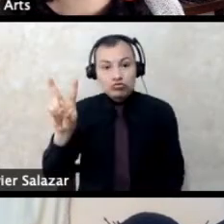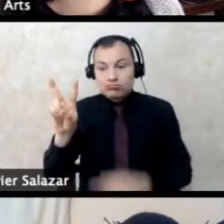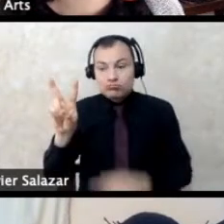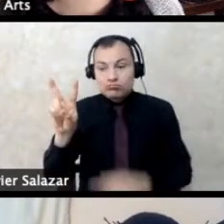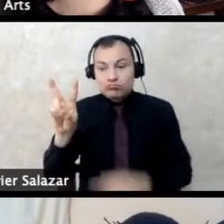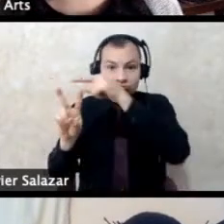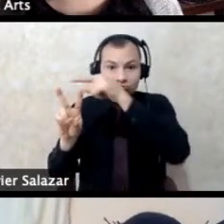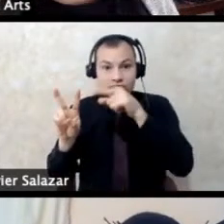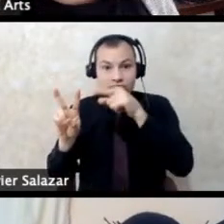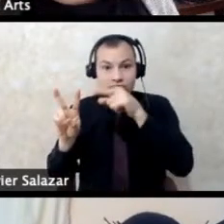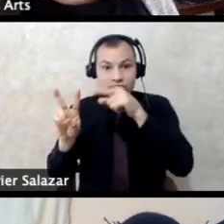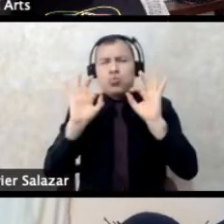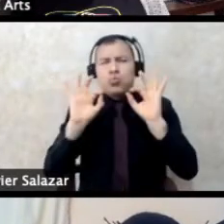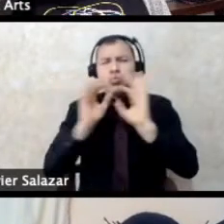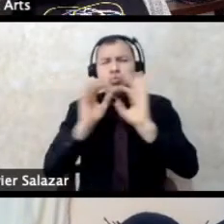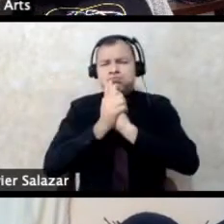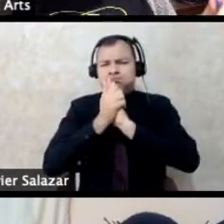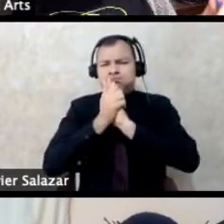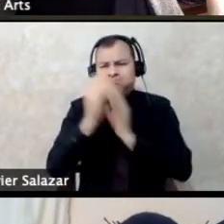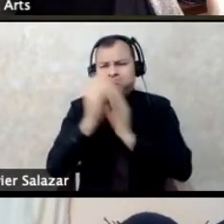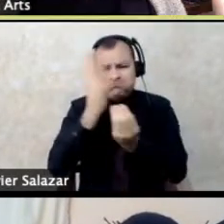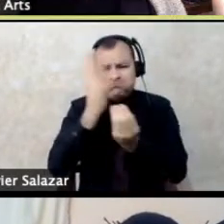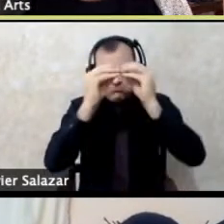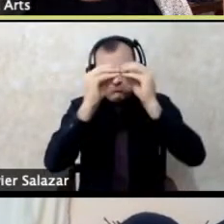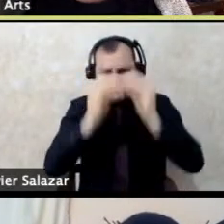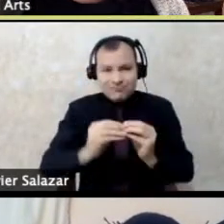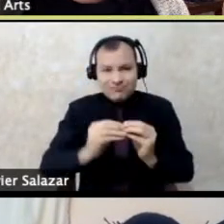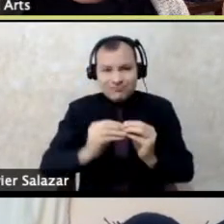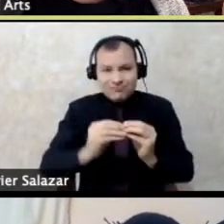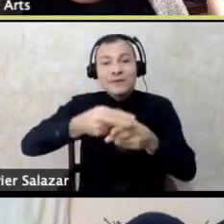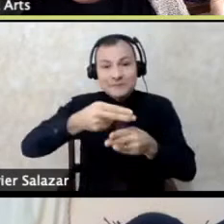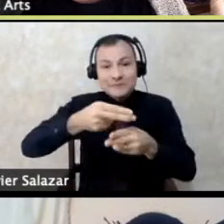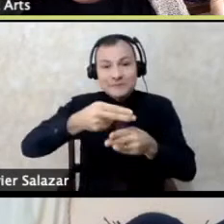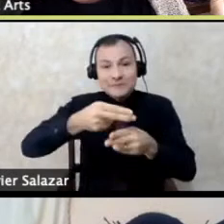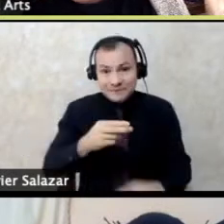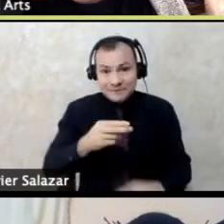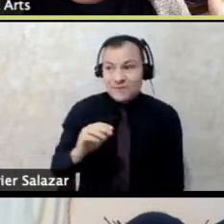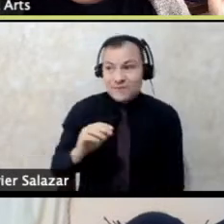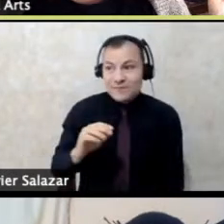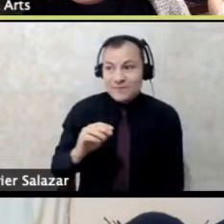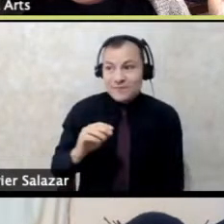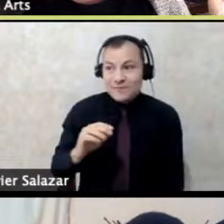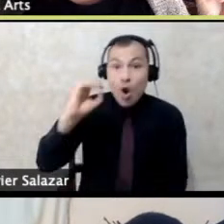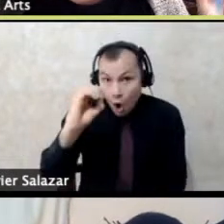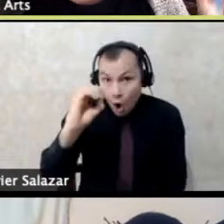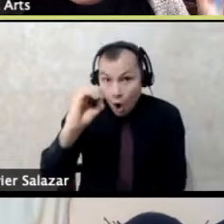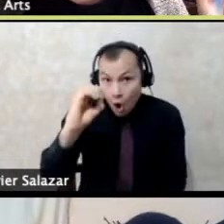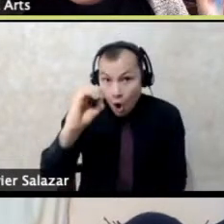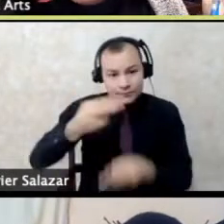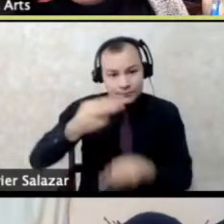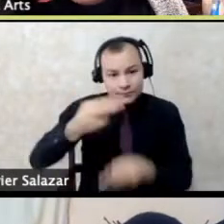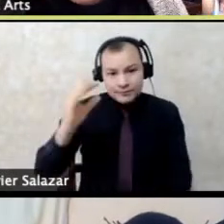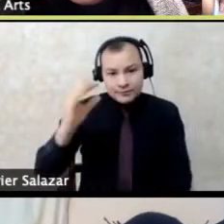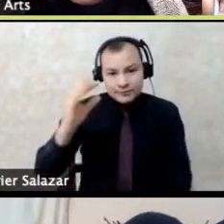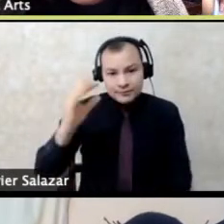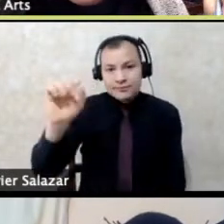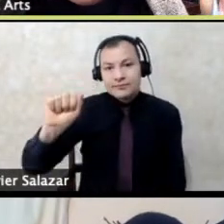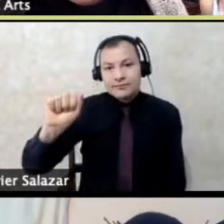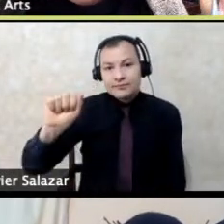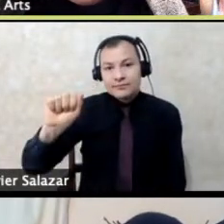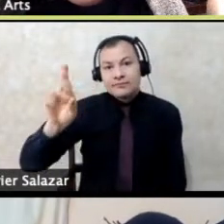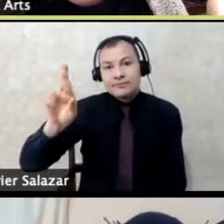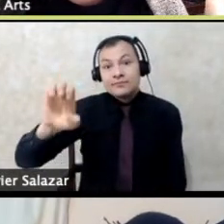and Tarek. Okay, so now I want to introduce to you all two very talented artists, Nur and